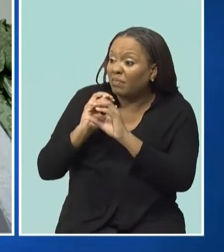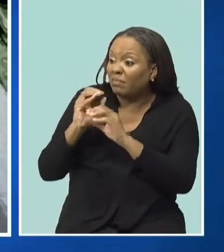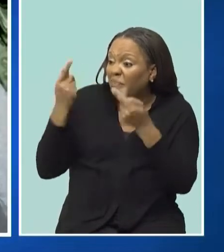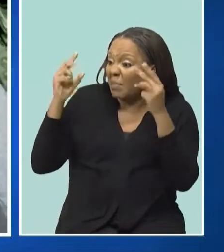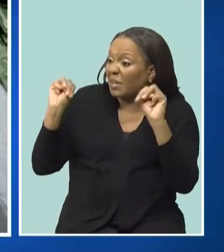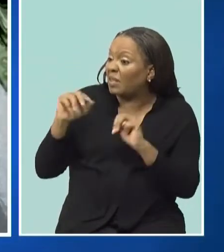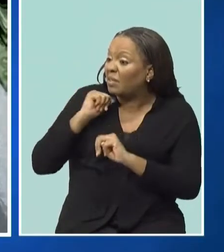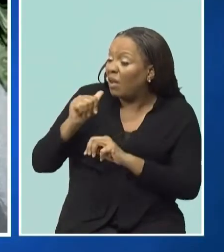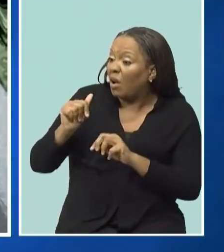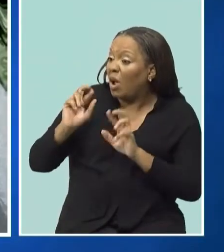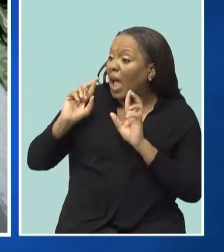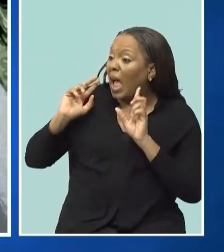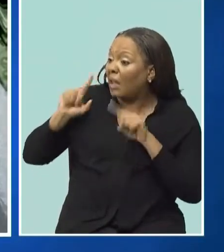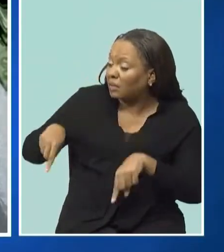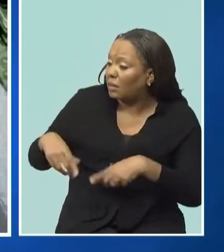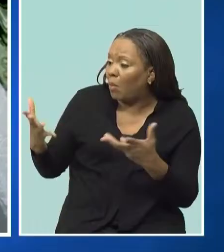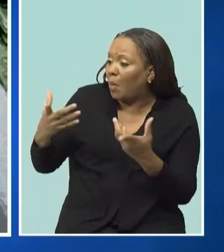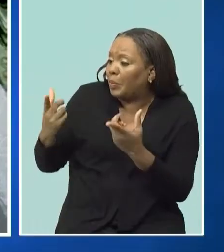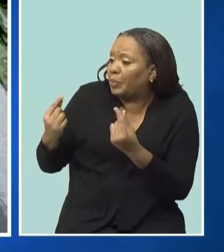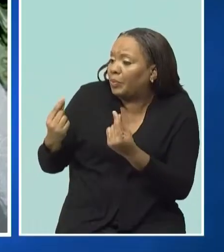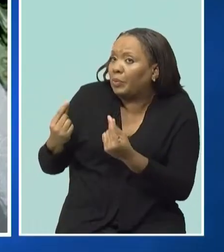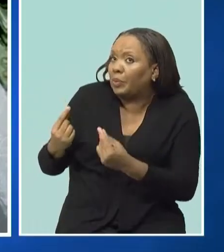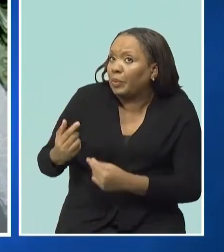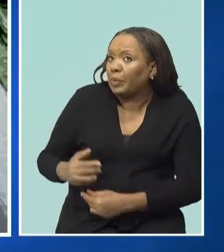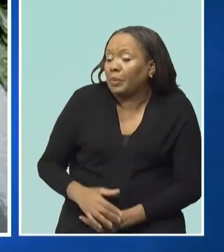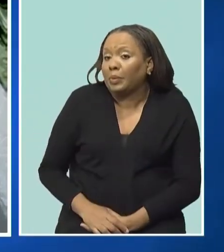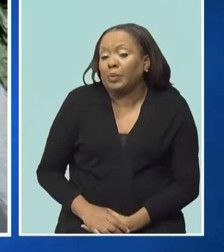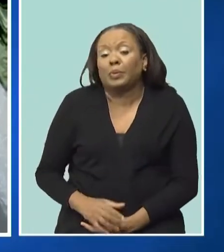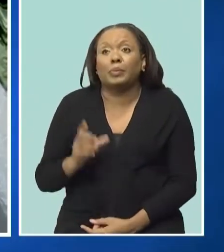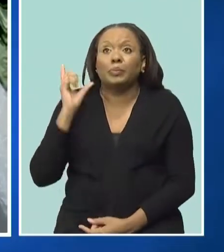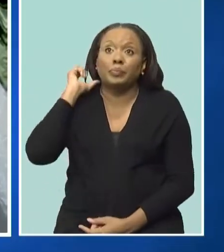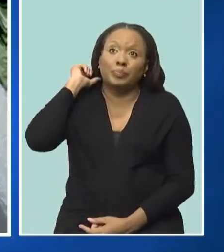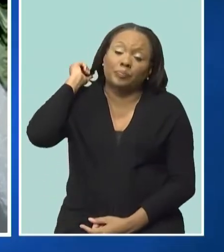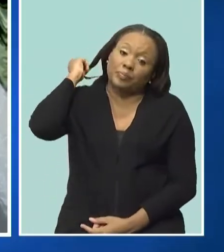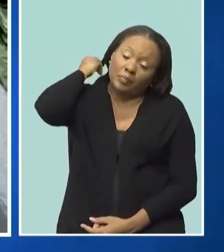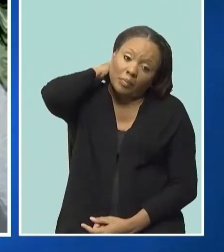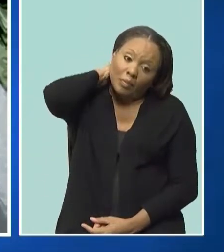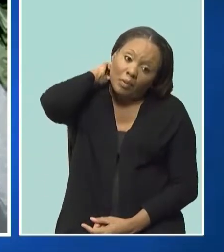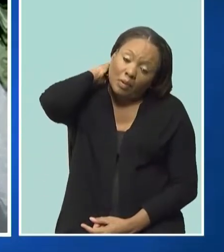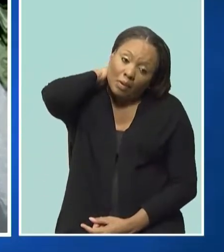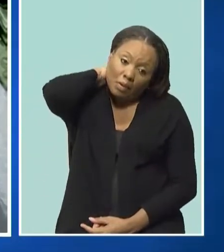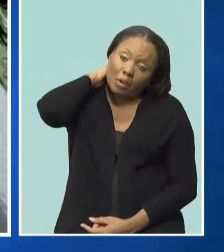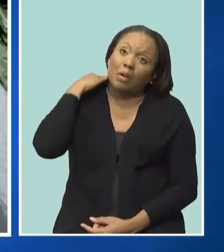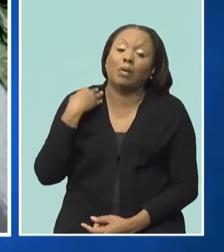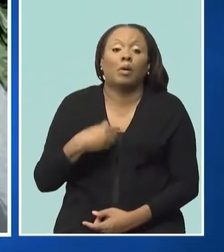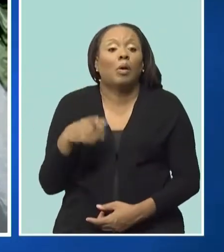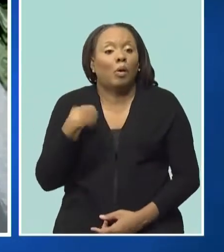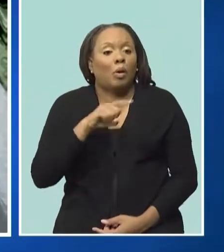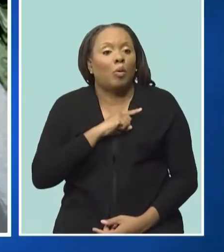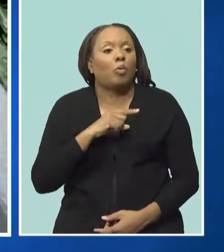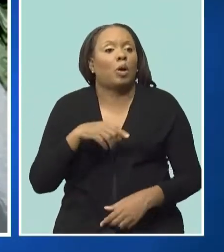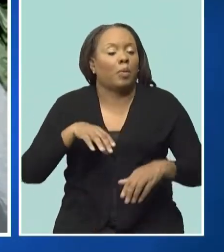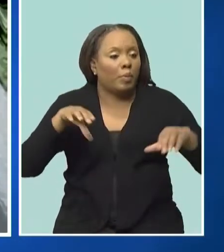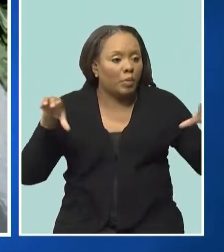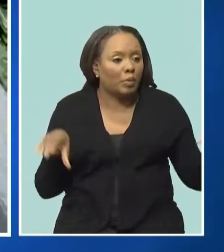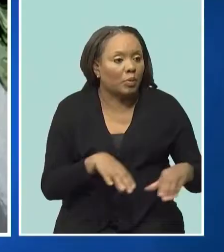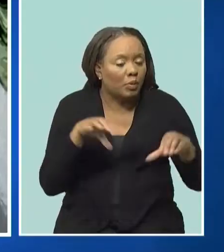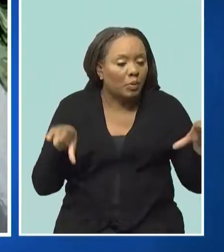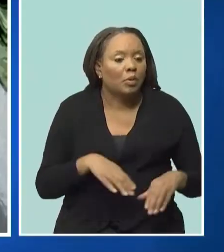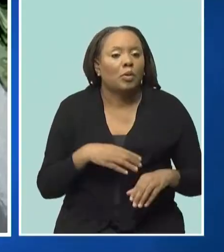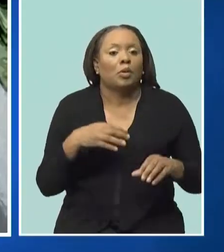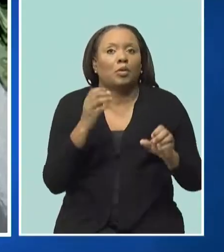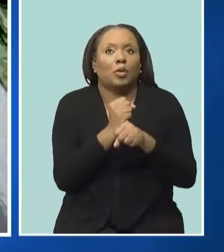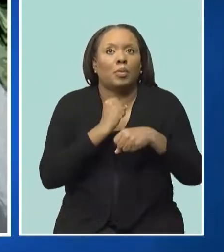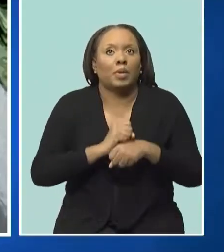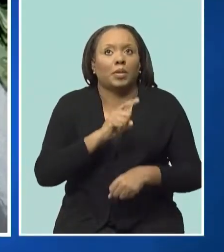Well, the next step, you would see it, we would do what we have to do to make our voice heard internationally plus